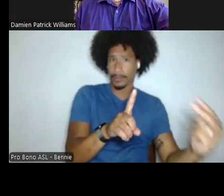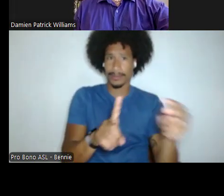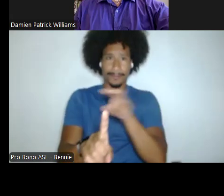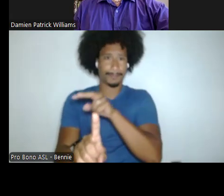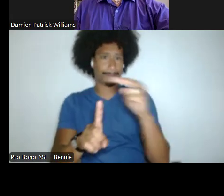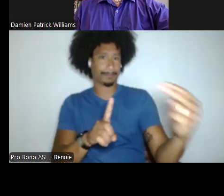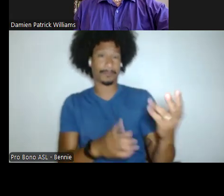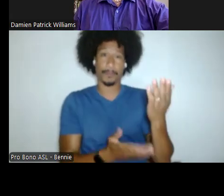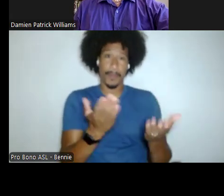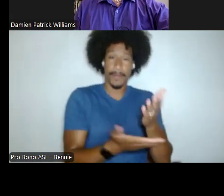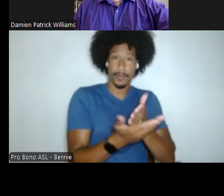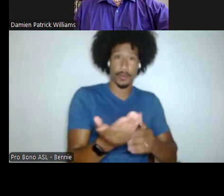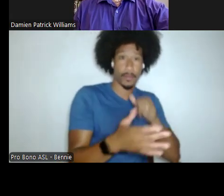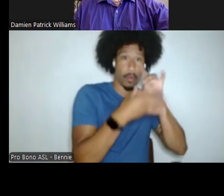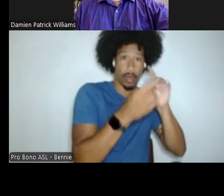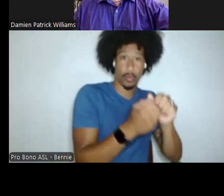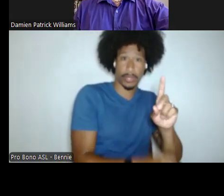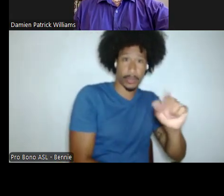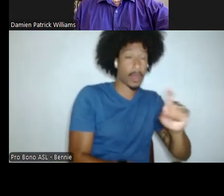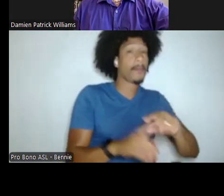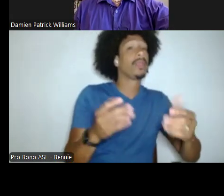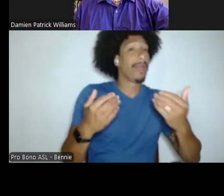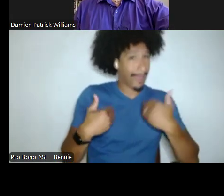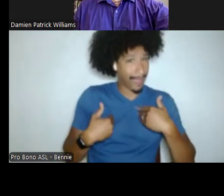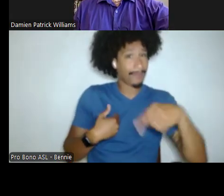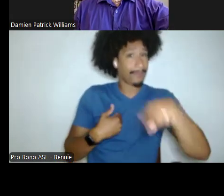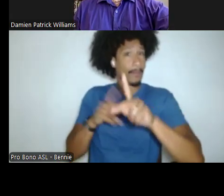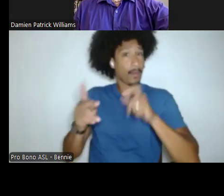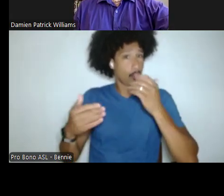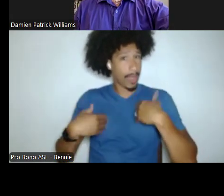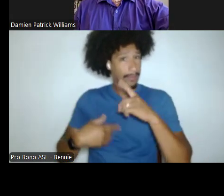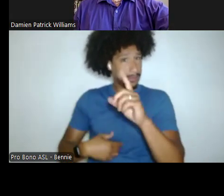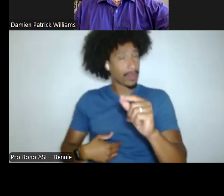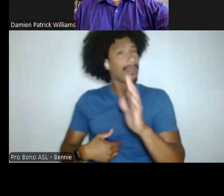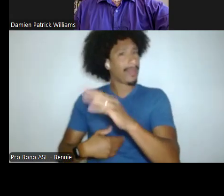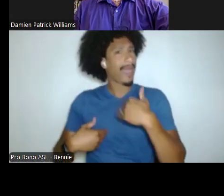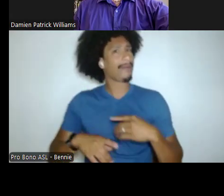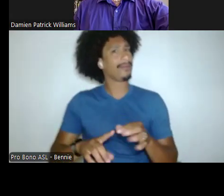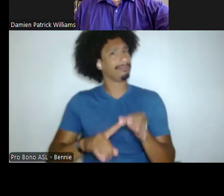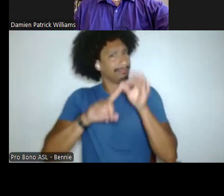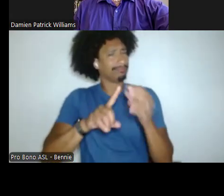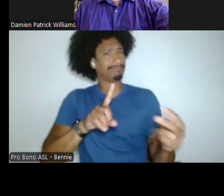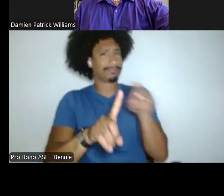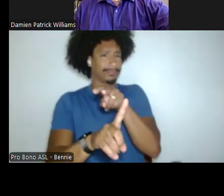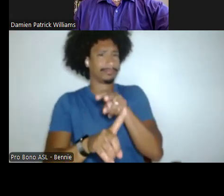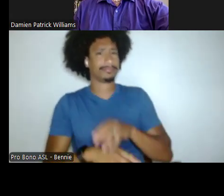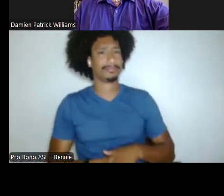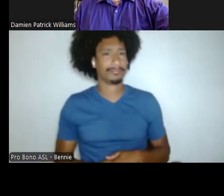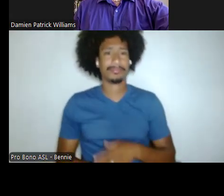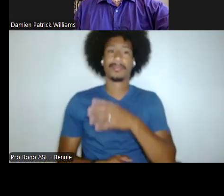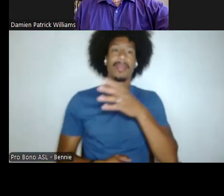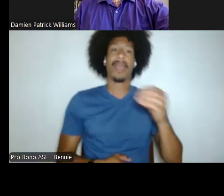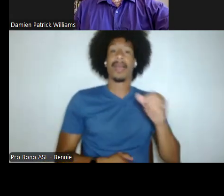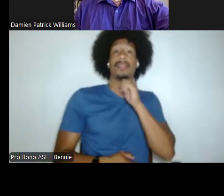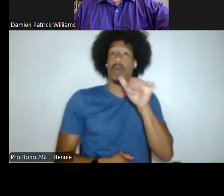lots of different perspectives disabled people could have. And unlike a focus group where there's like a focus, we can go any direction